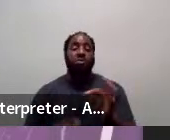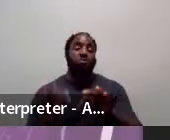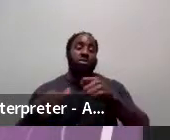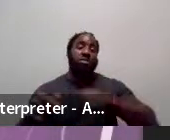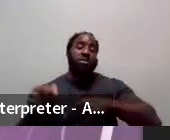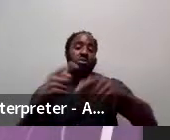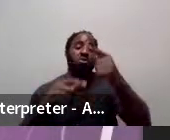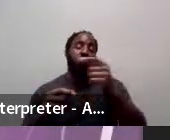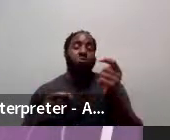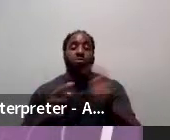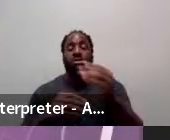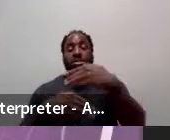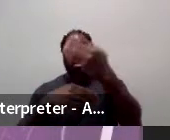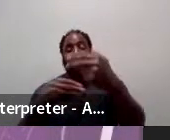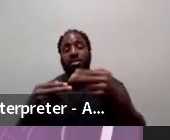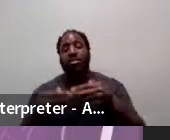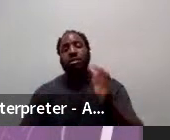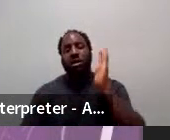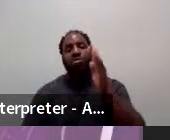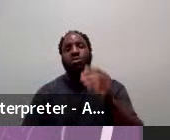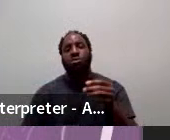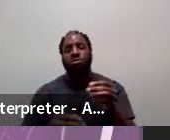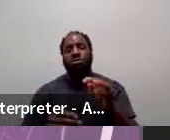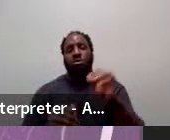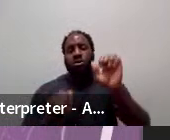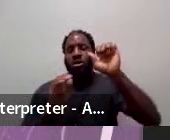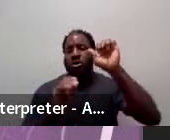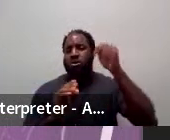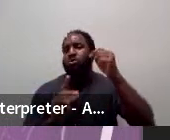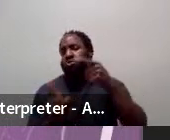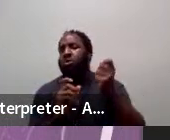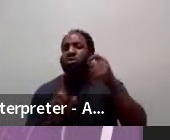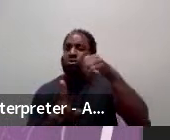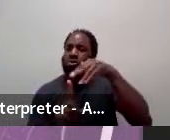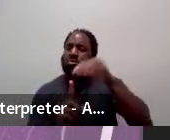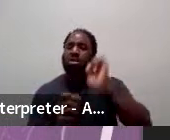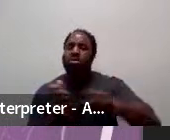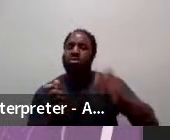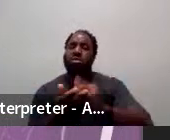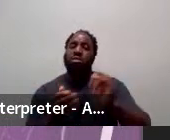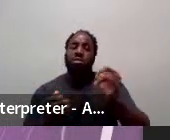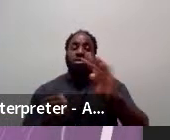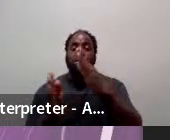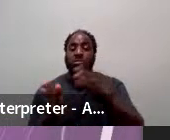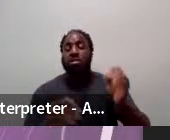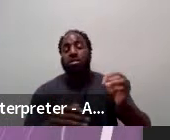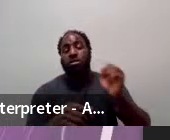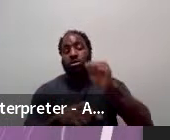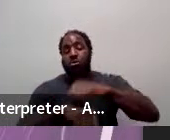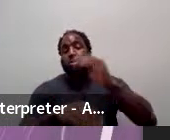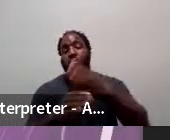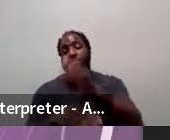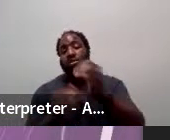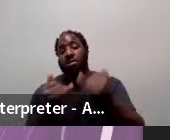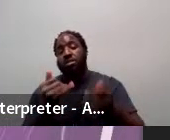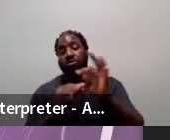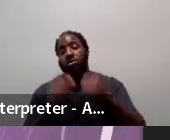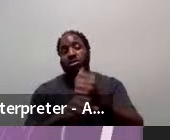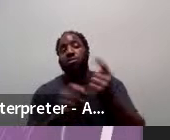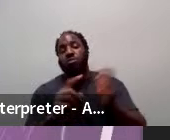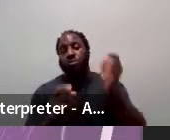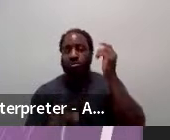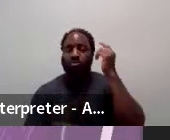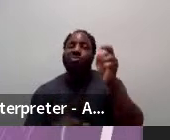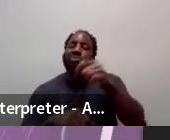slide, please. I'm just going to quickly step us through and remind everyone of the planning work over the last years, but for the sake of time and so we can get to what's